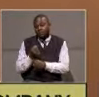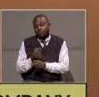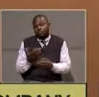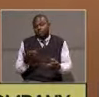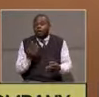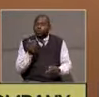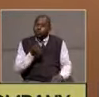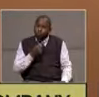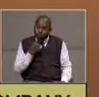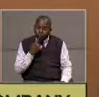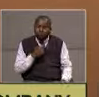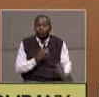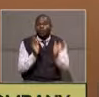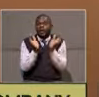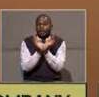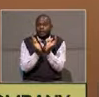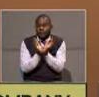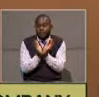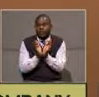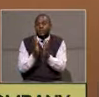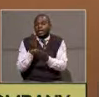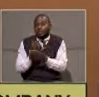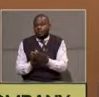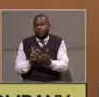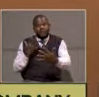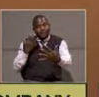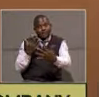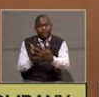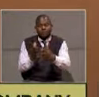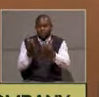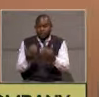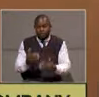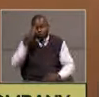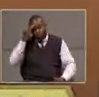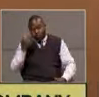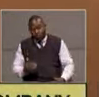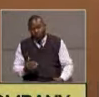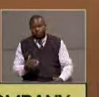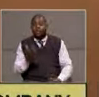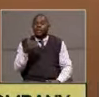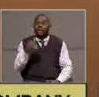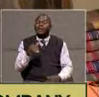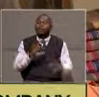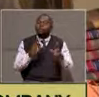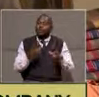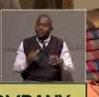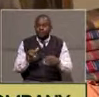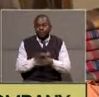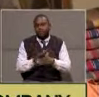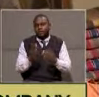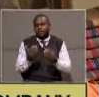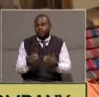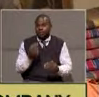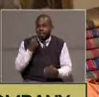who we arrested, and some are in jail because this is high risk business. But as you may